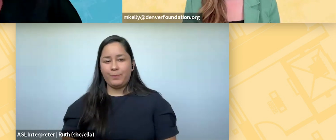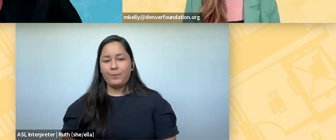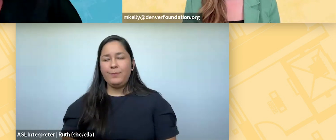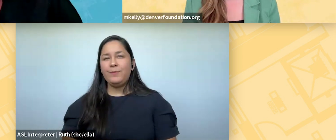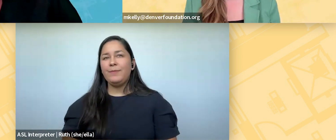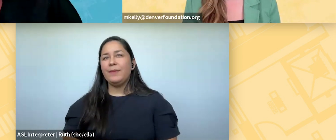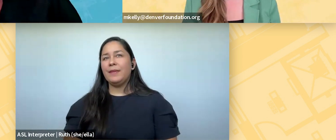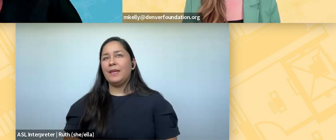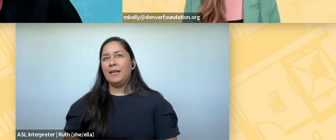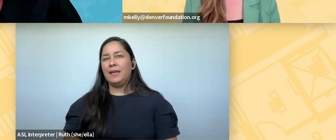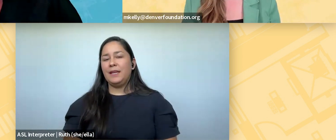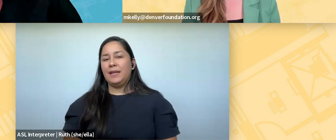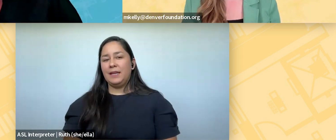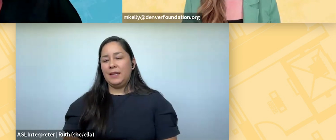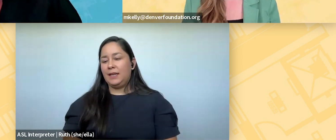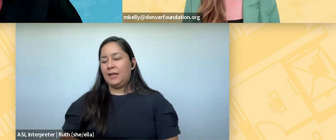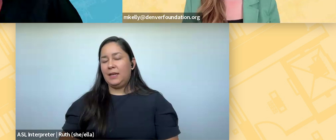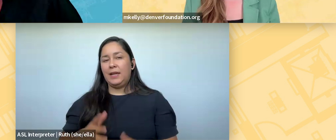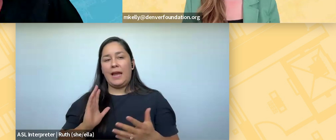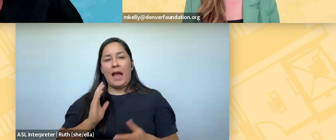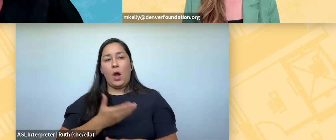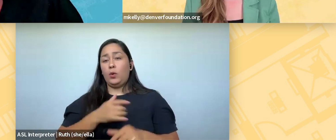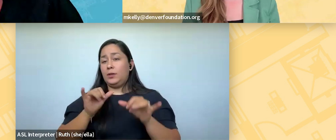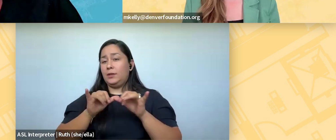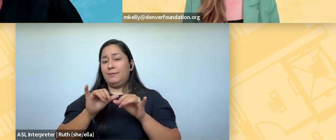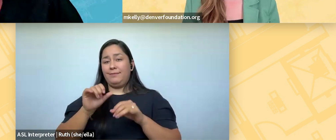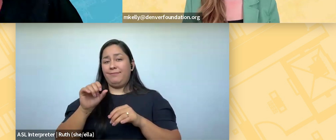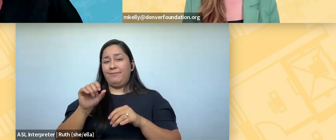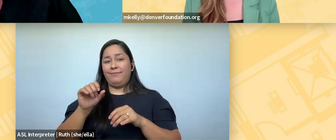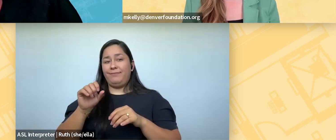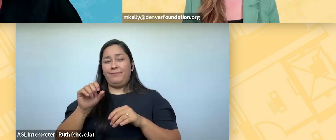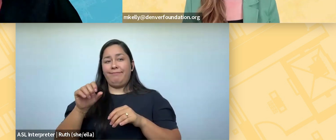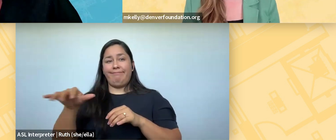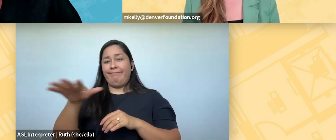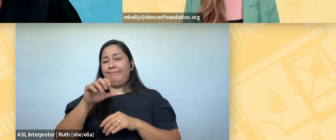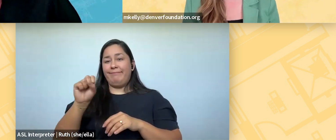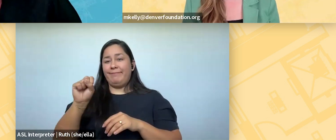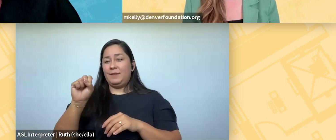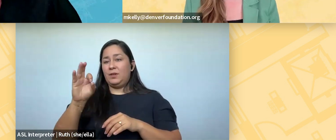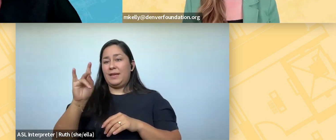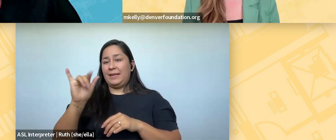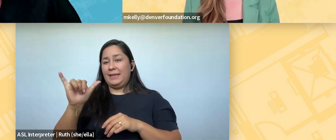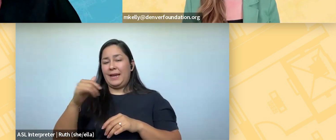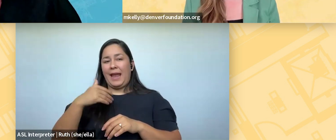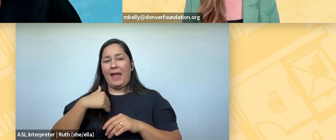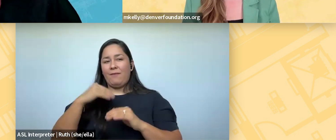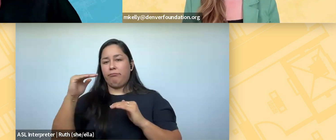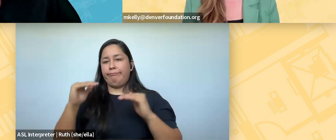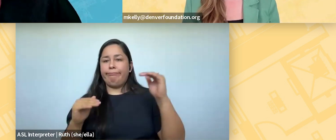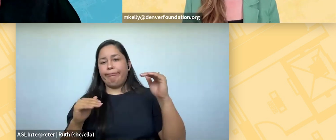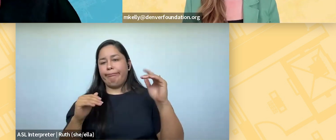I think in almost every aspect of our society, there are disproportionate impacts to people of